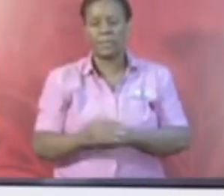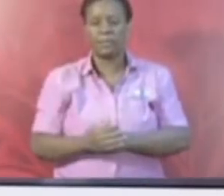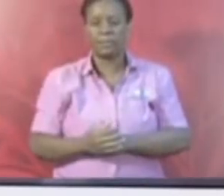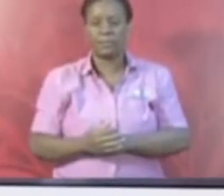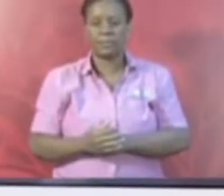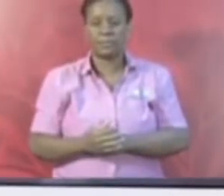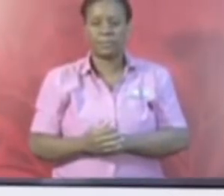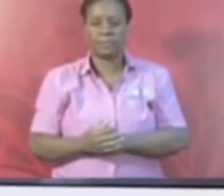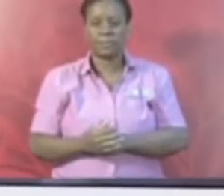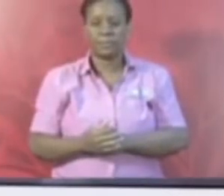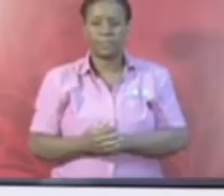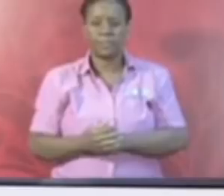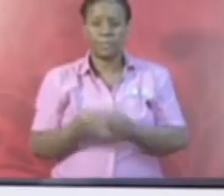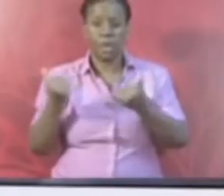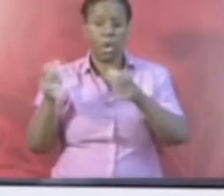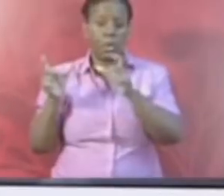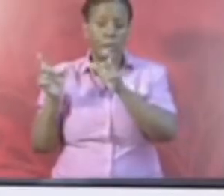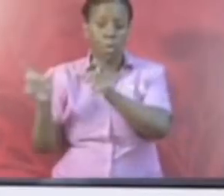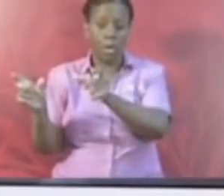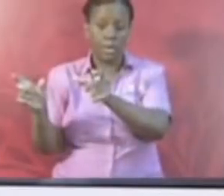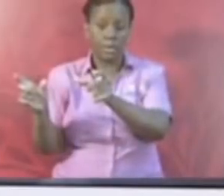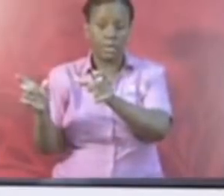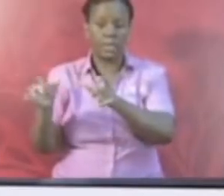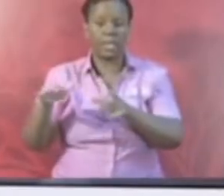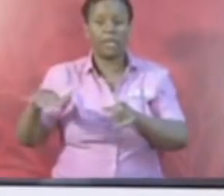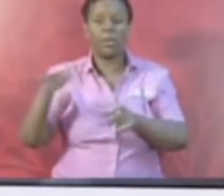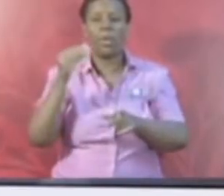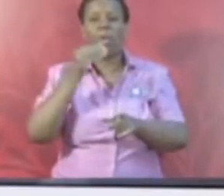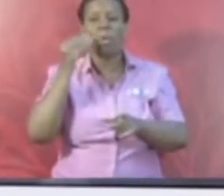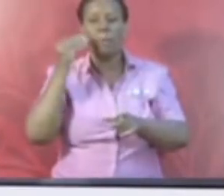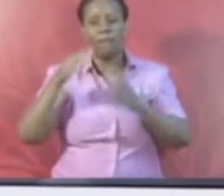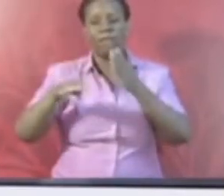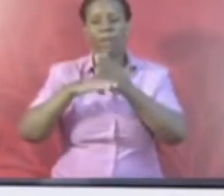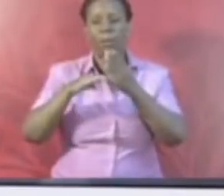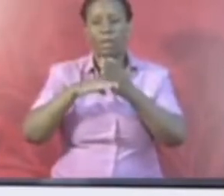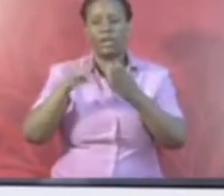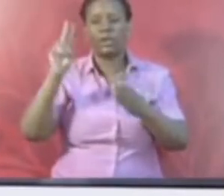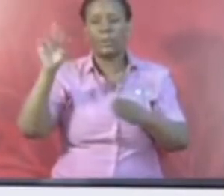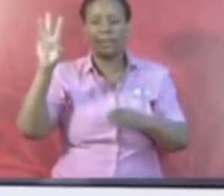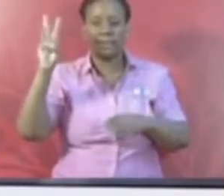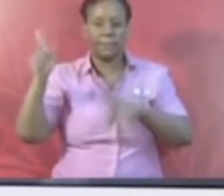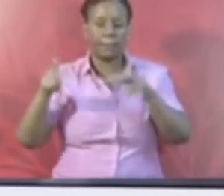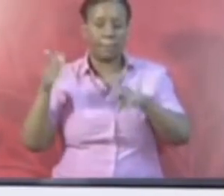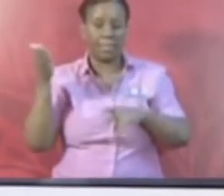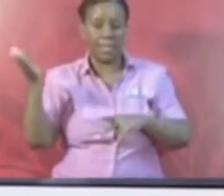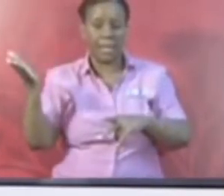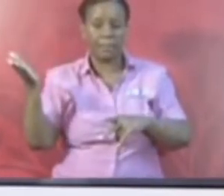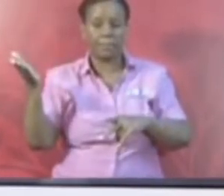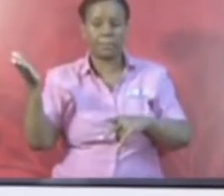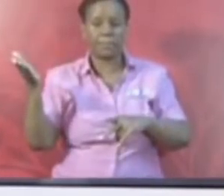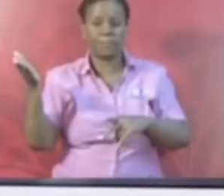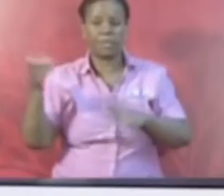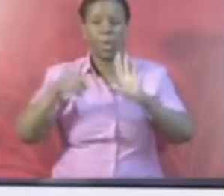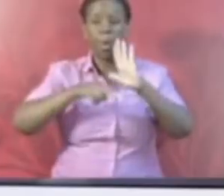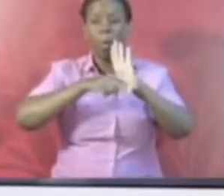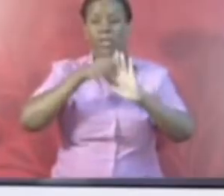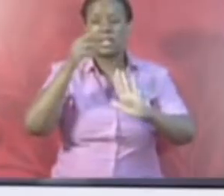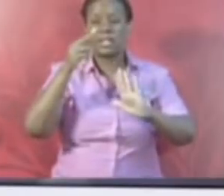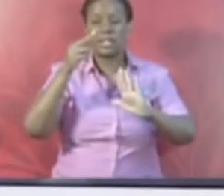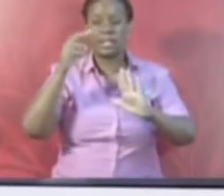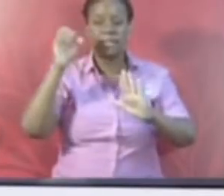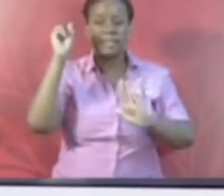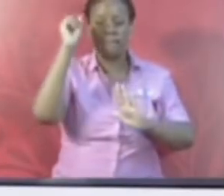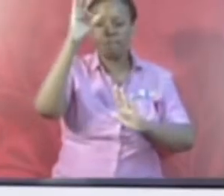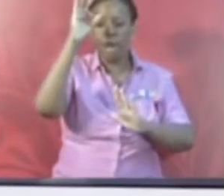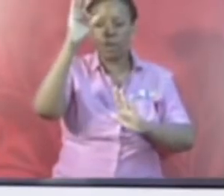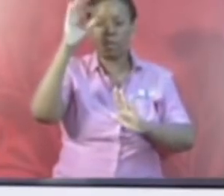of our quarantine sites, we're at the Home of Football, there are 26 persons, Paria Suites, 95, Regent Star,